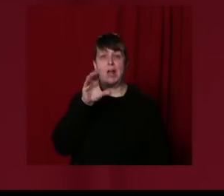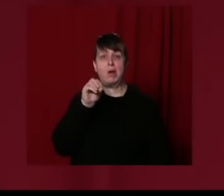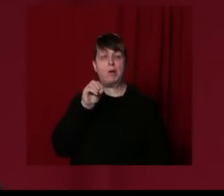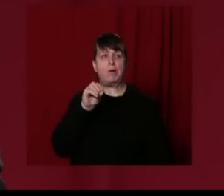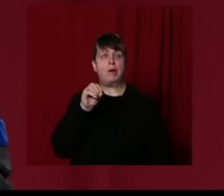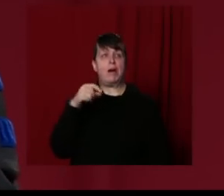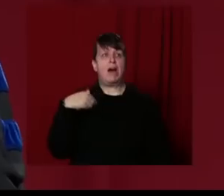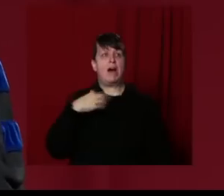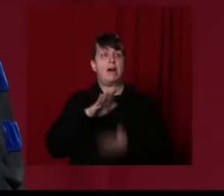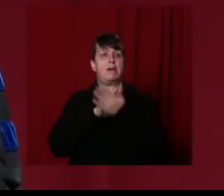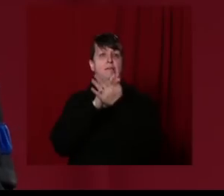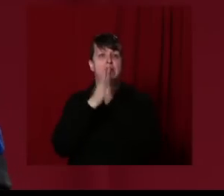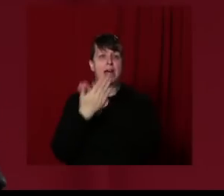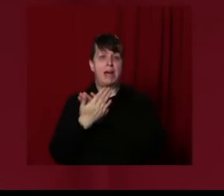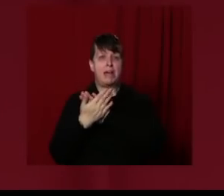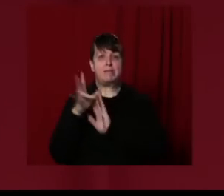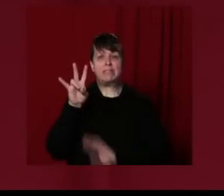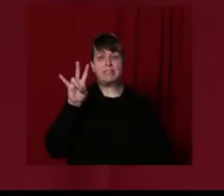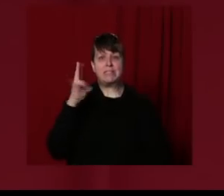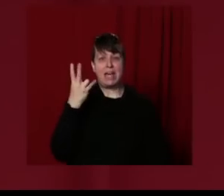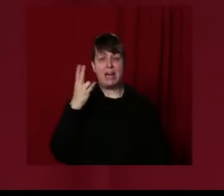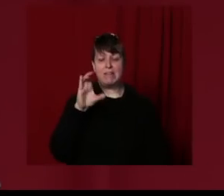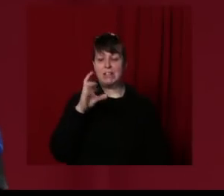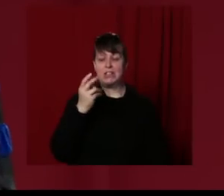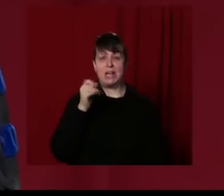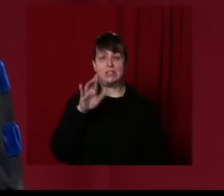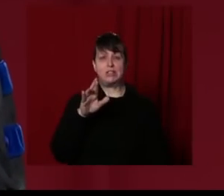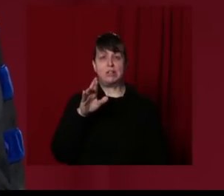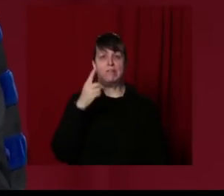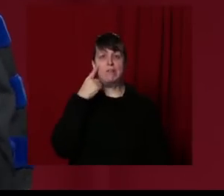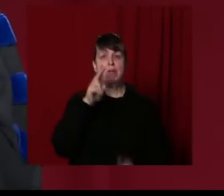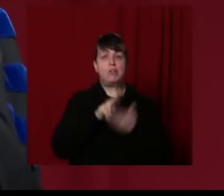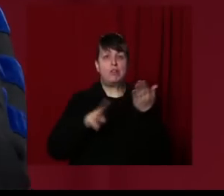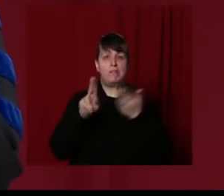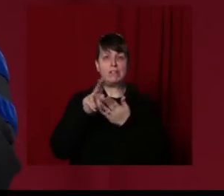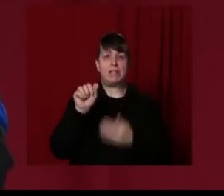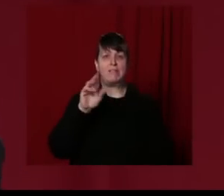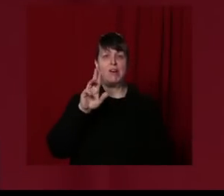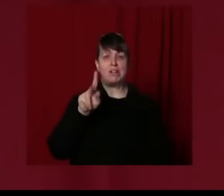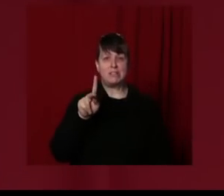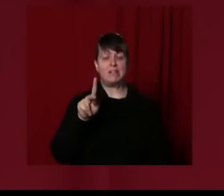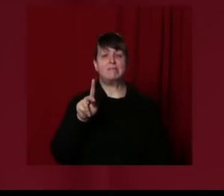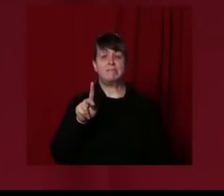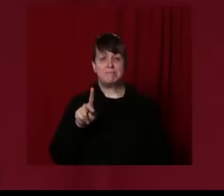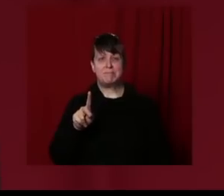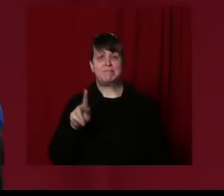I became the 7th Chancellor of the University of Arkansas.